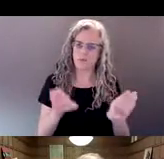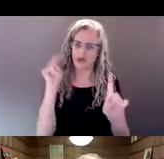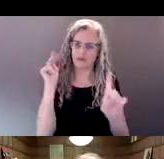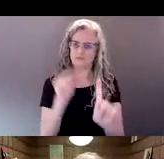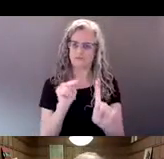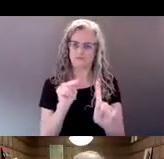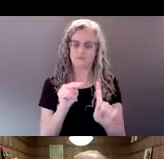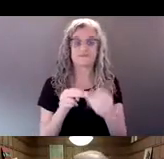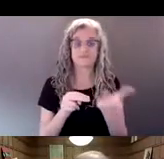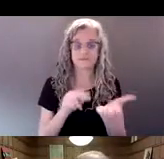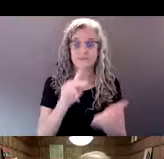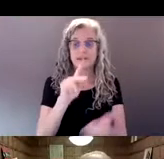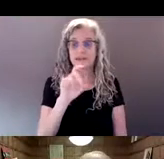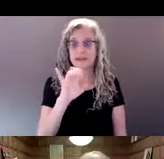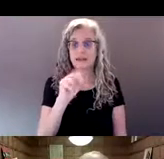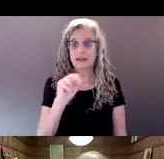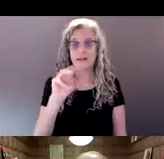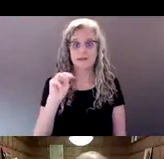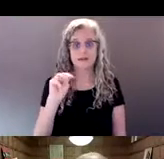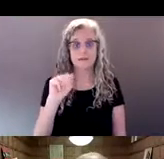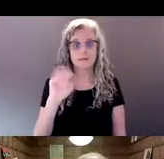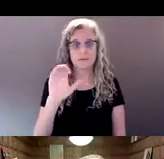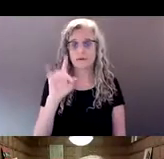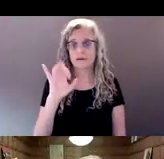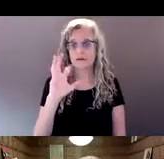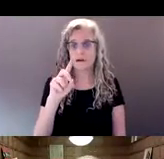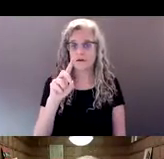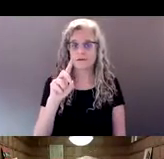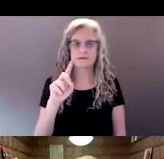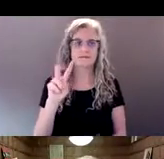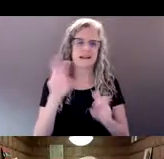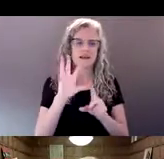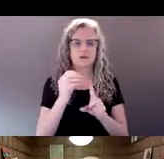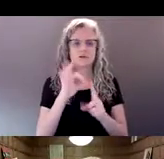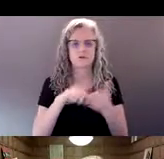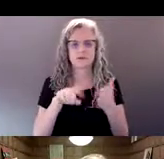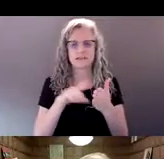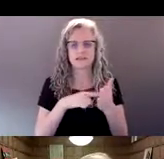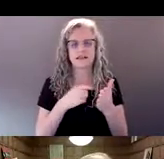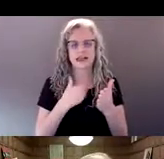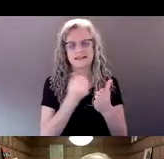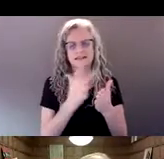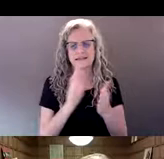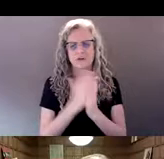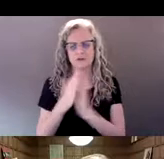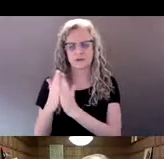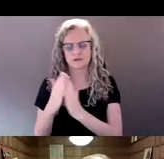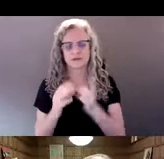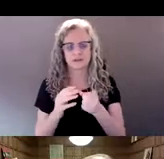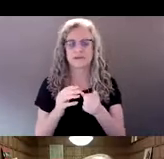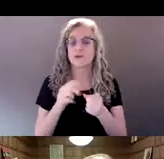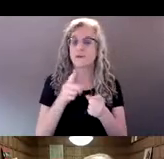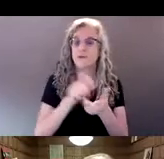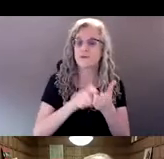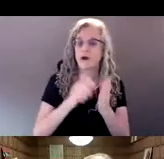the work of Kevin MacDonald, The Culture of Critique. There are multiple volumes. MacDonald is often called the